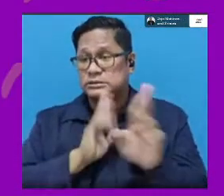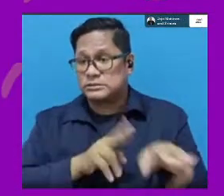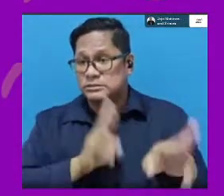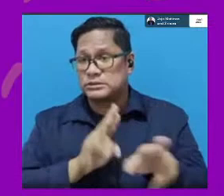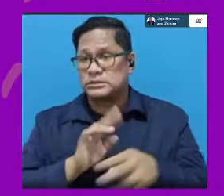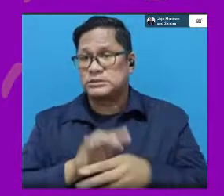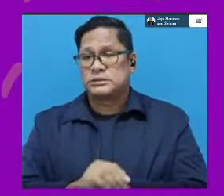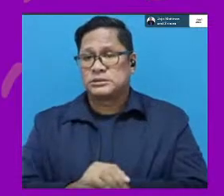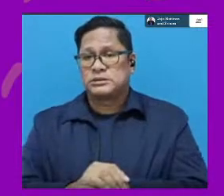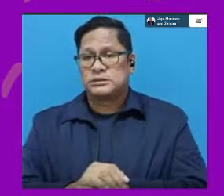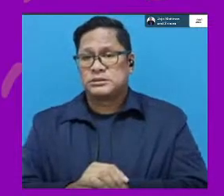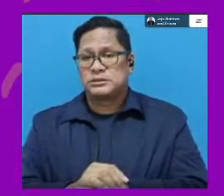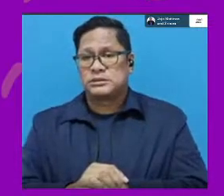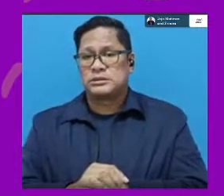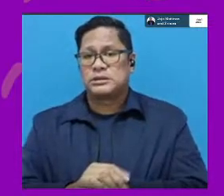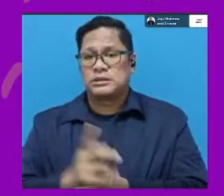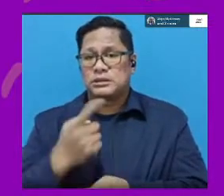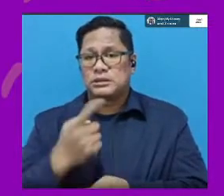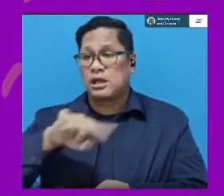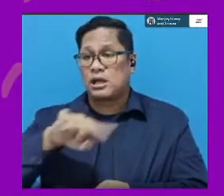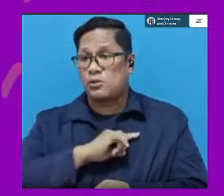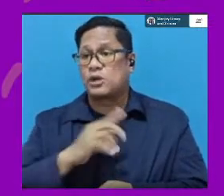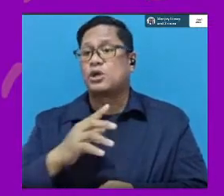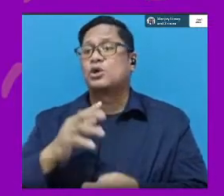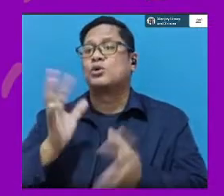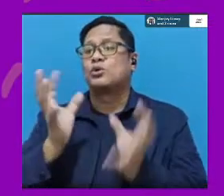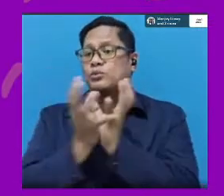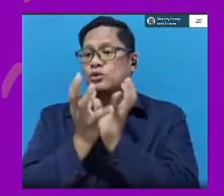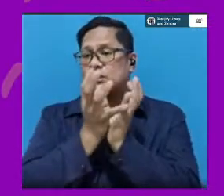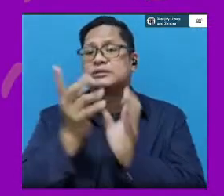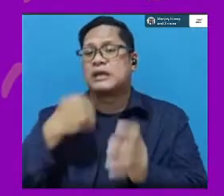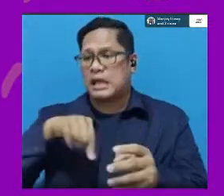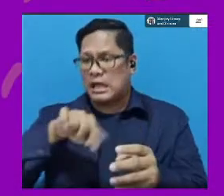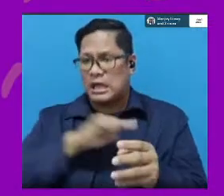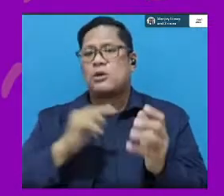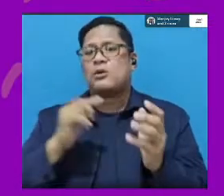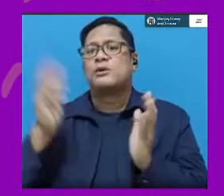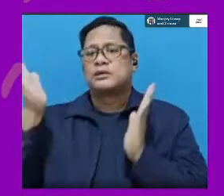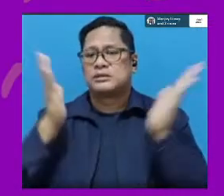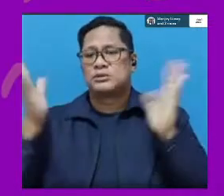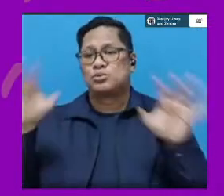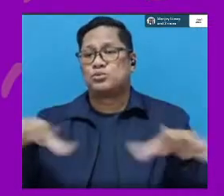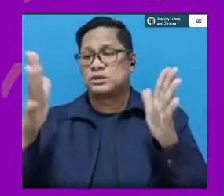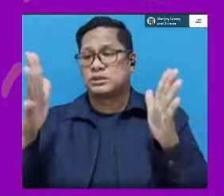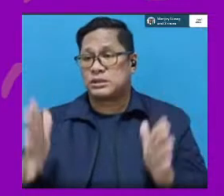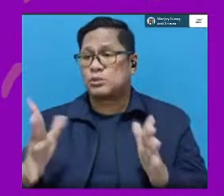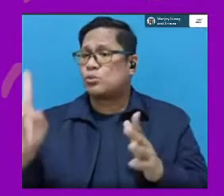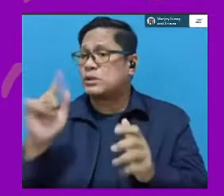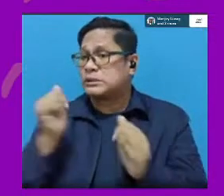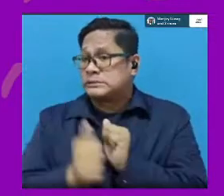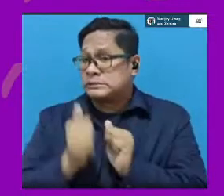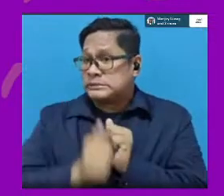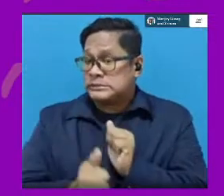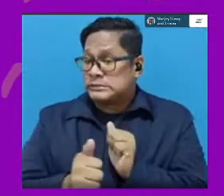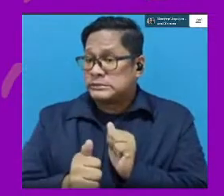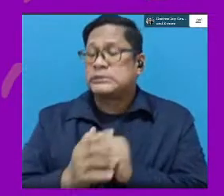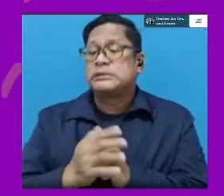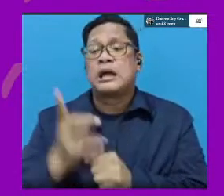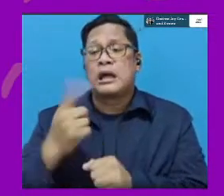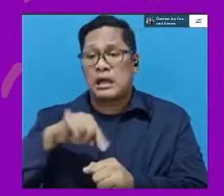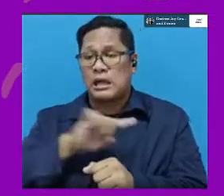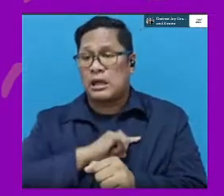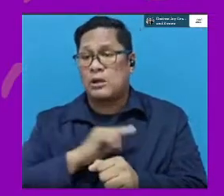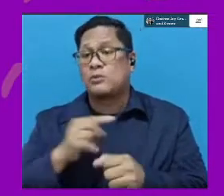been our communities, our front lines. What does it mean? It means that